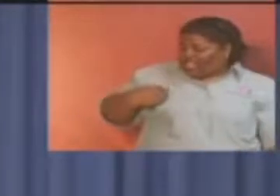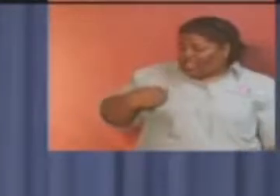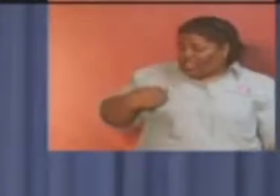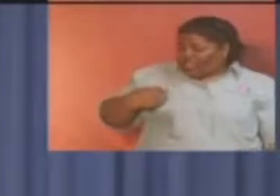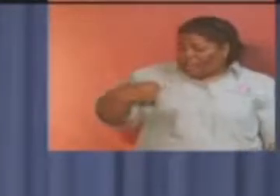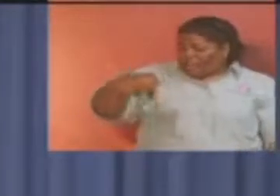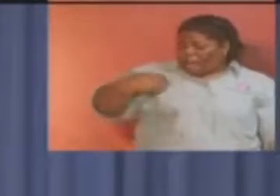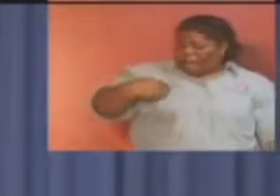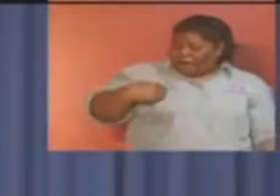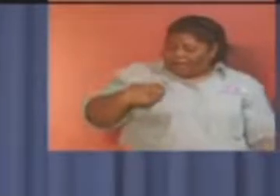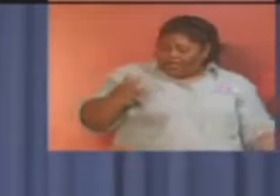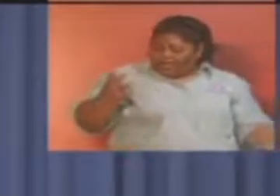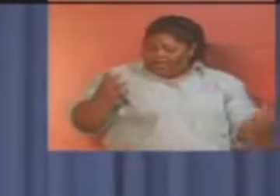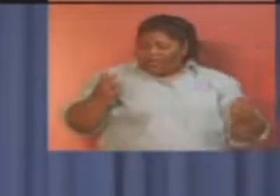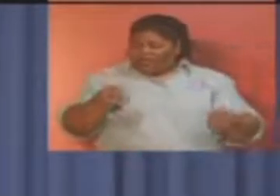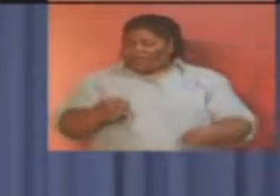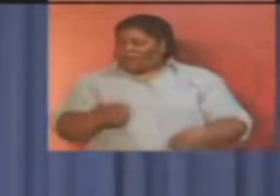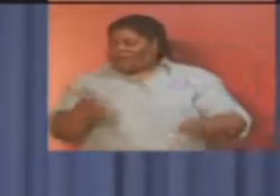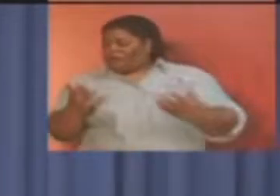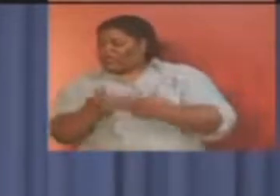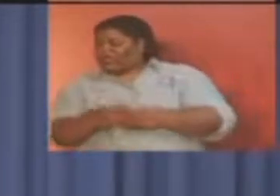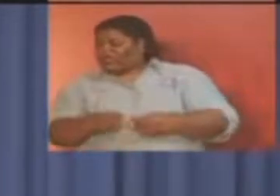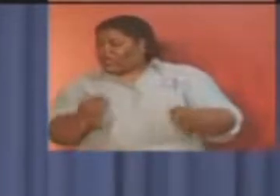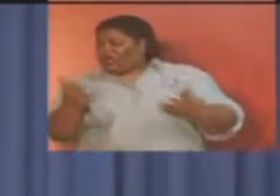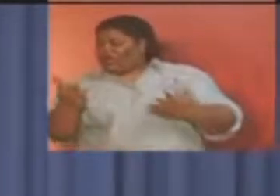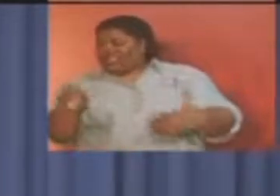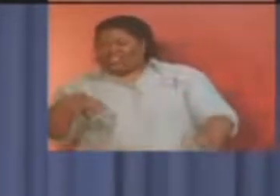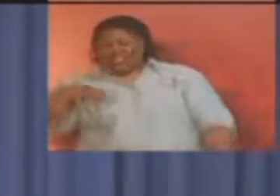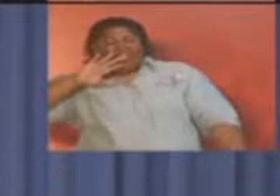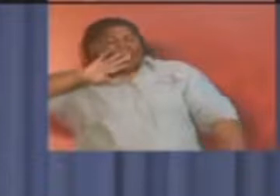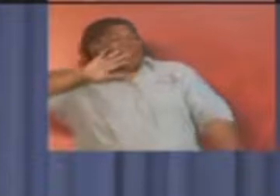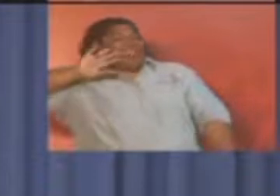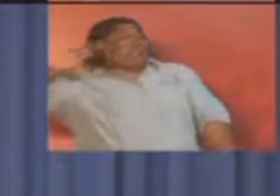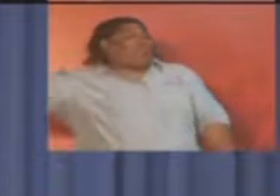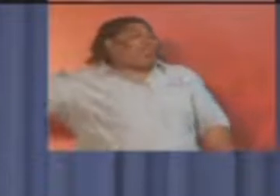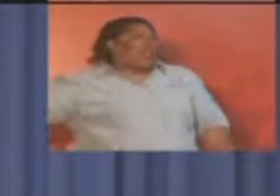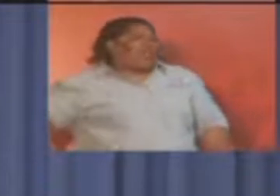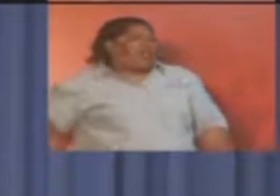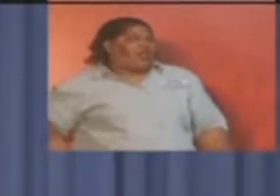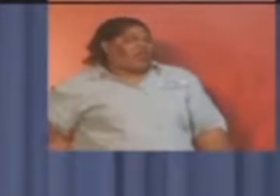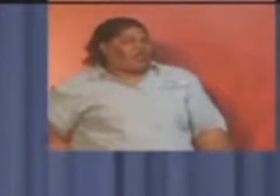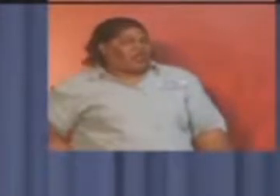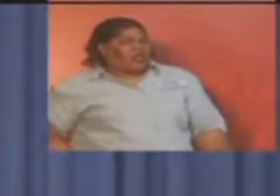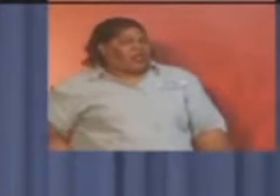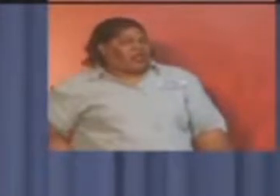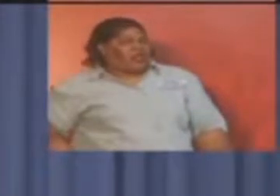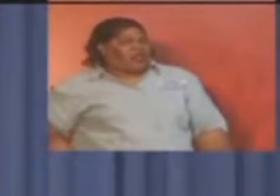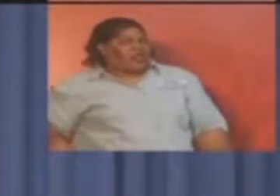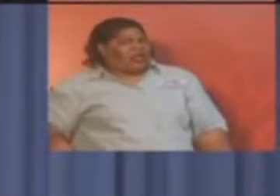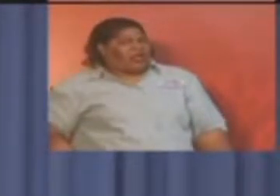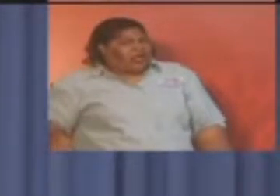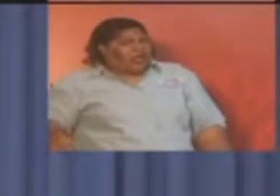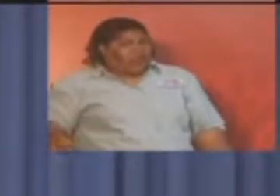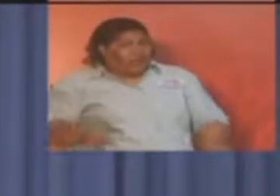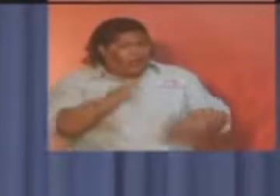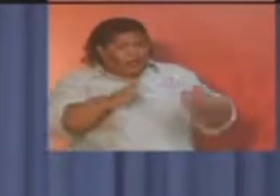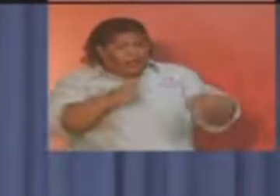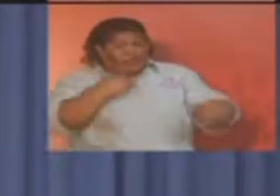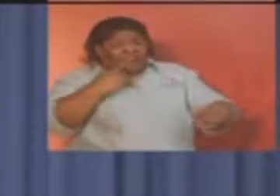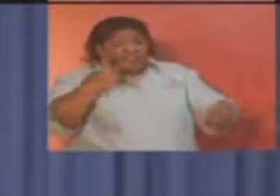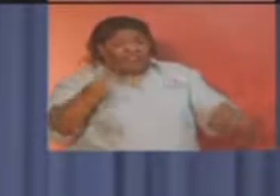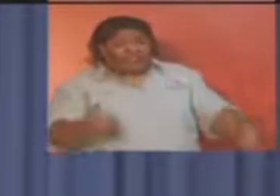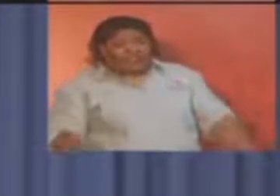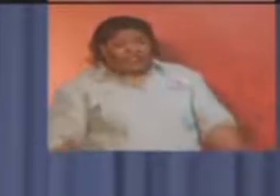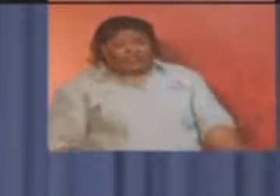to anything but the heavy hand. That's what they're saying, you know. All that you say, in fact, one